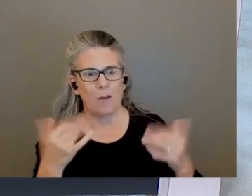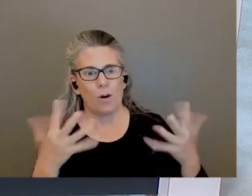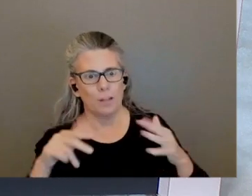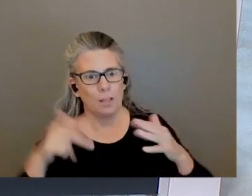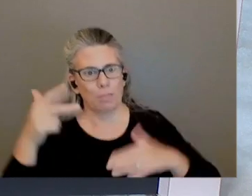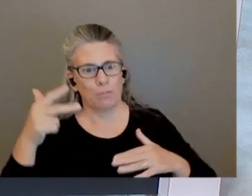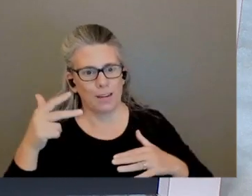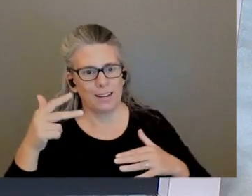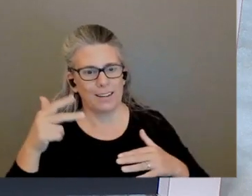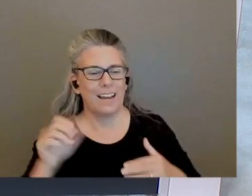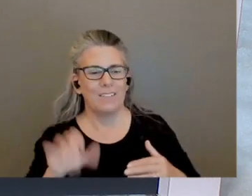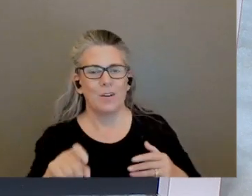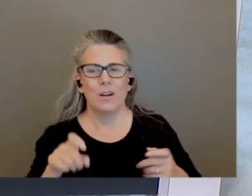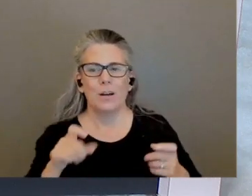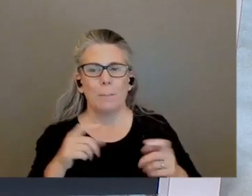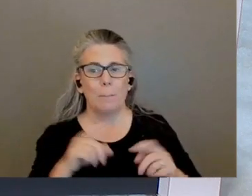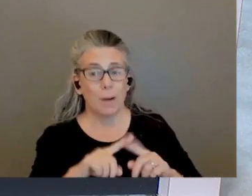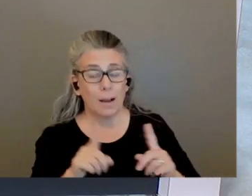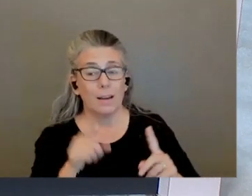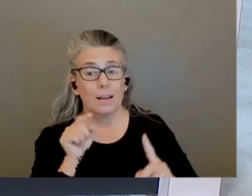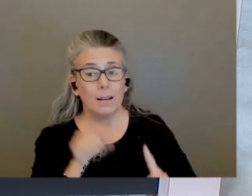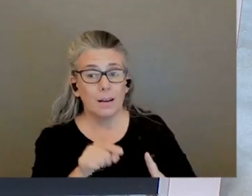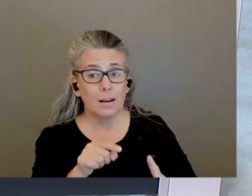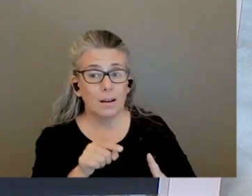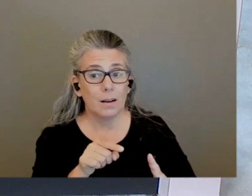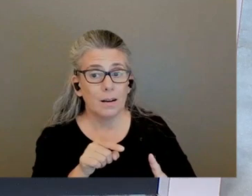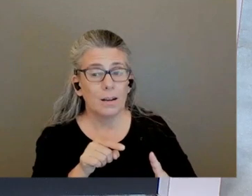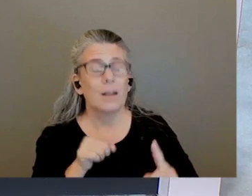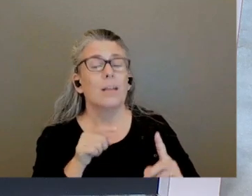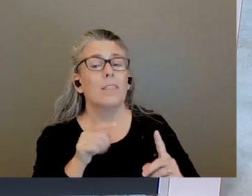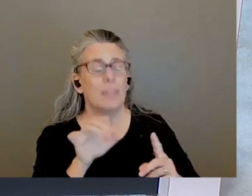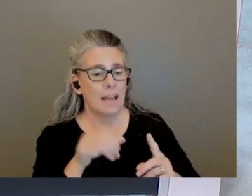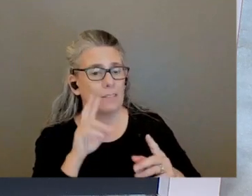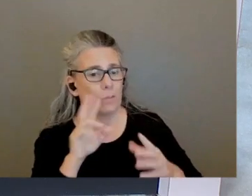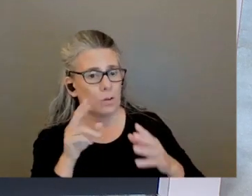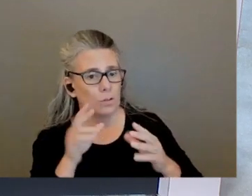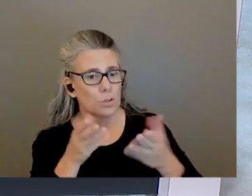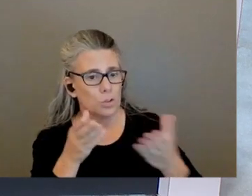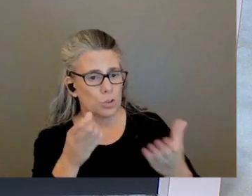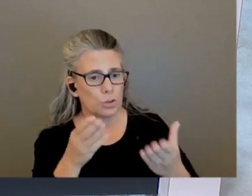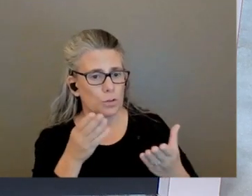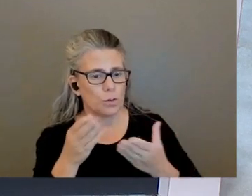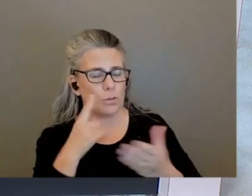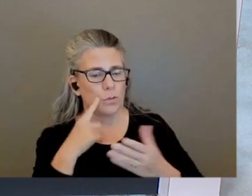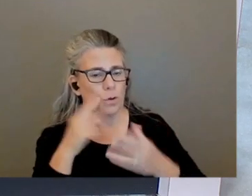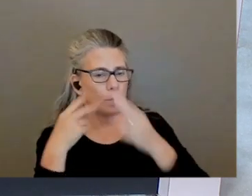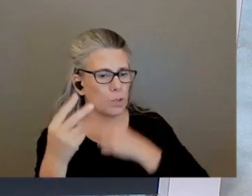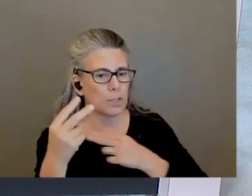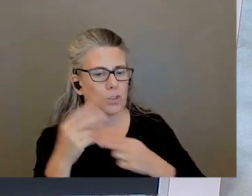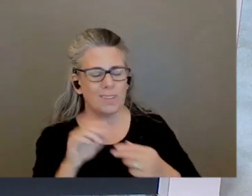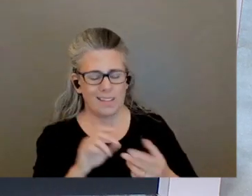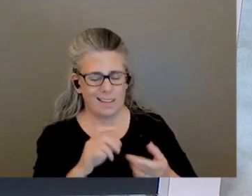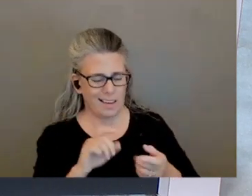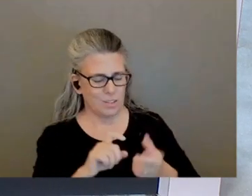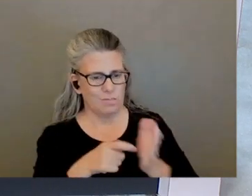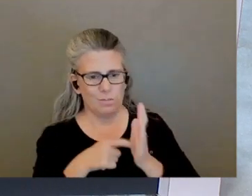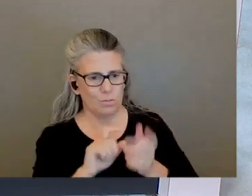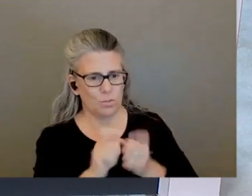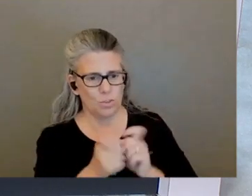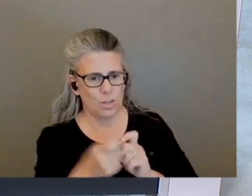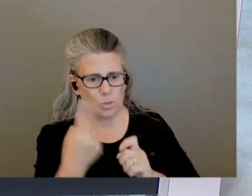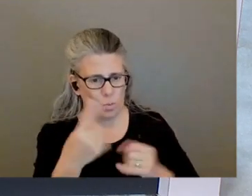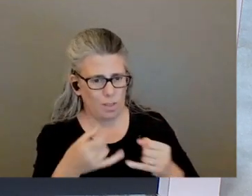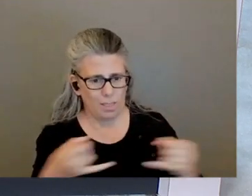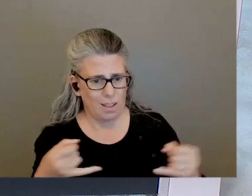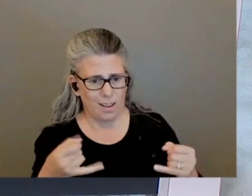they observed that 40% price reduction on there. And that was one line of one line changing in their